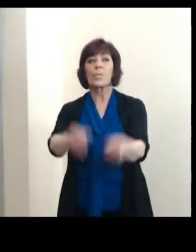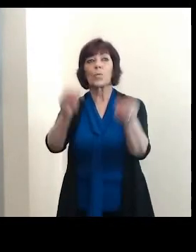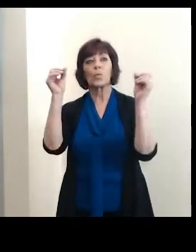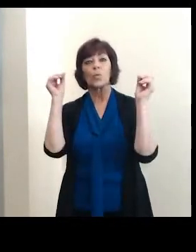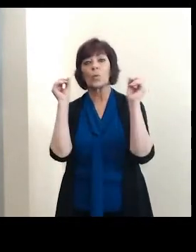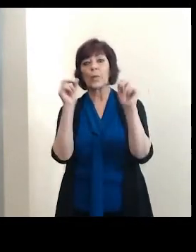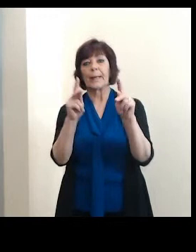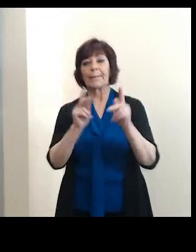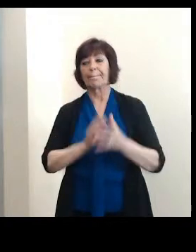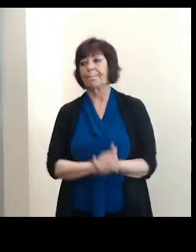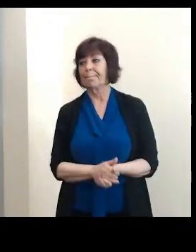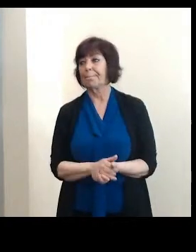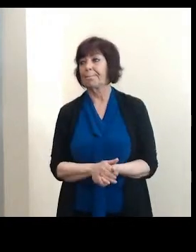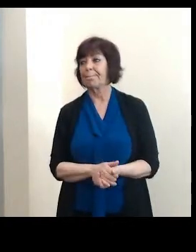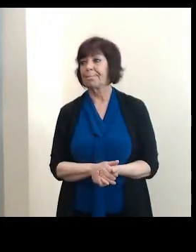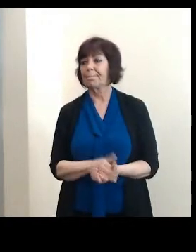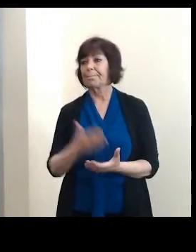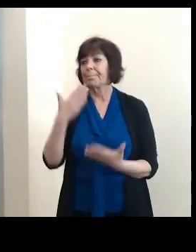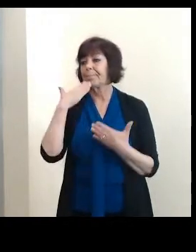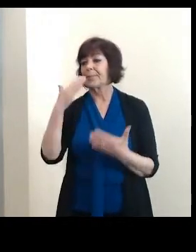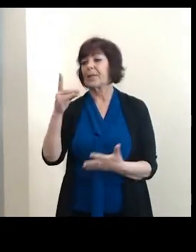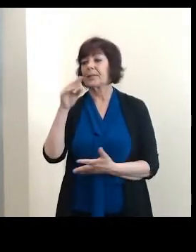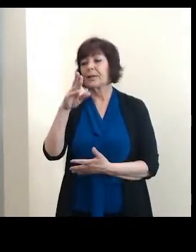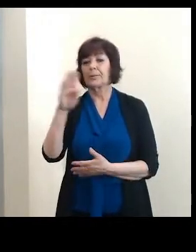Okay, thank you, Dr. B.